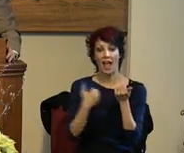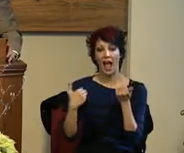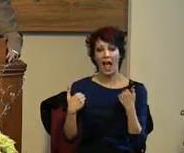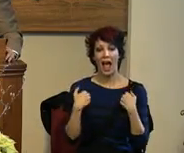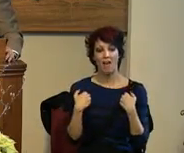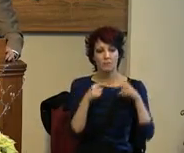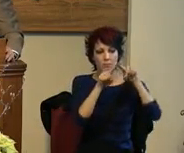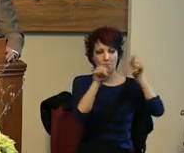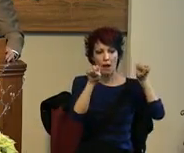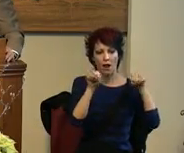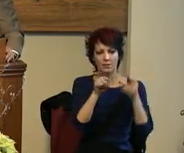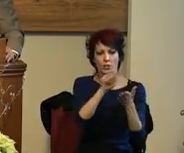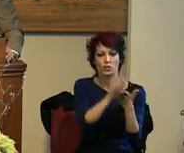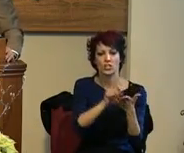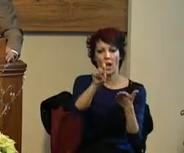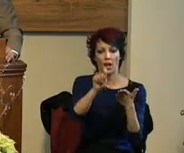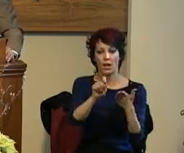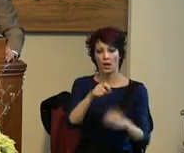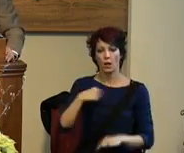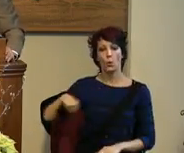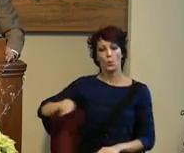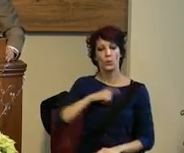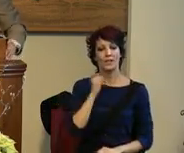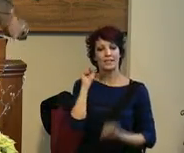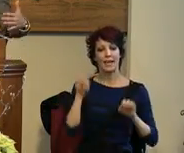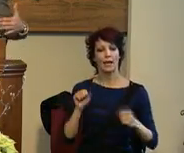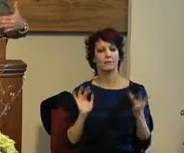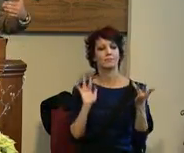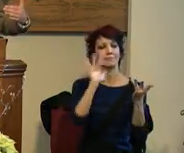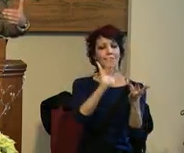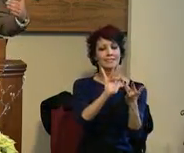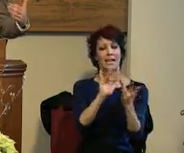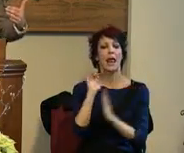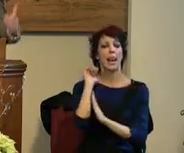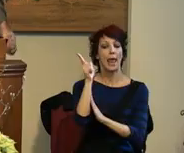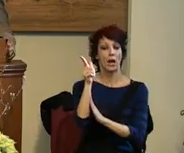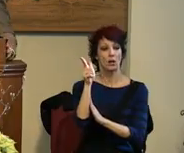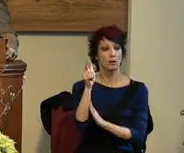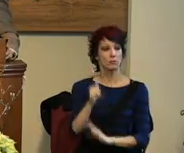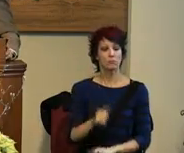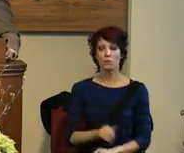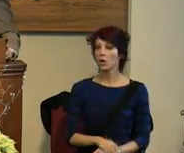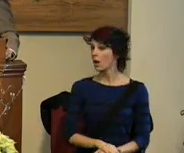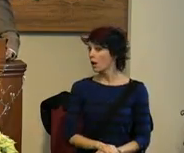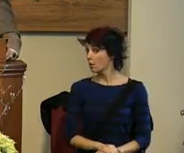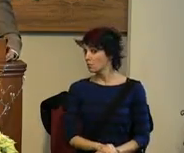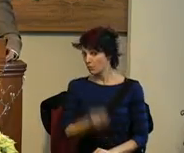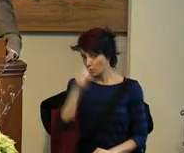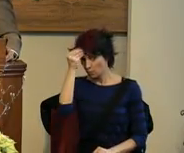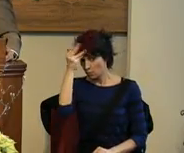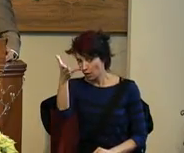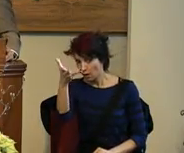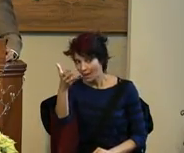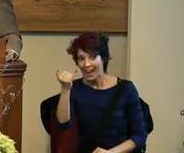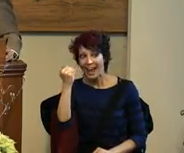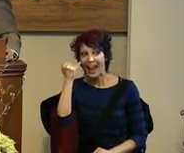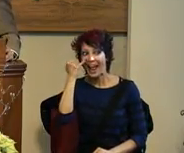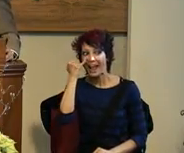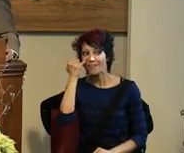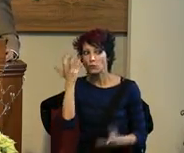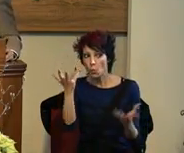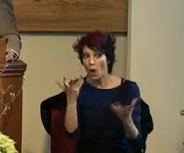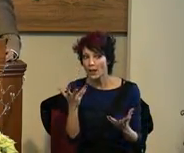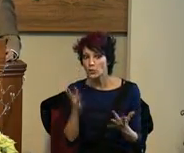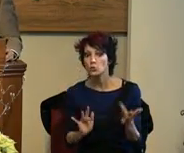make sure that we follow up with you in the next day or so however in order for us to follow up with you we do need to have both your first